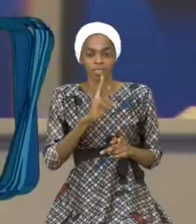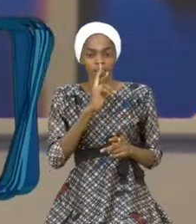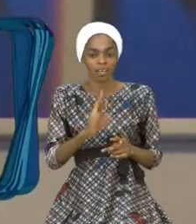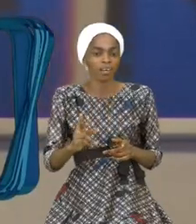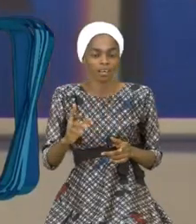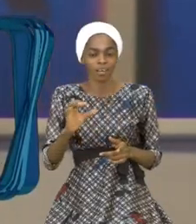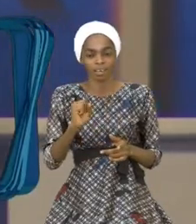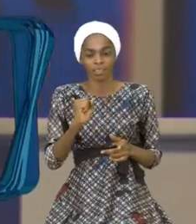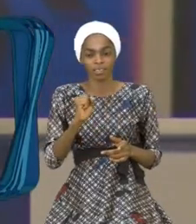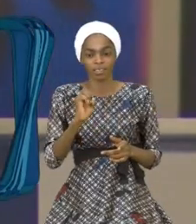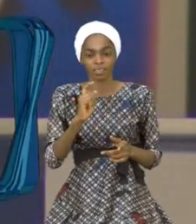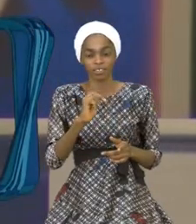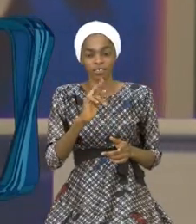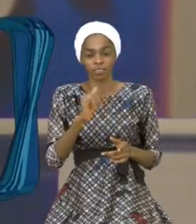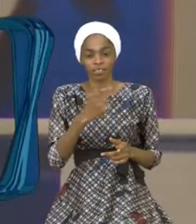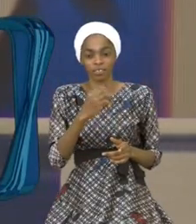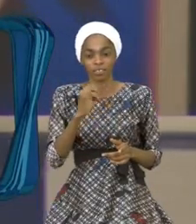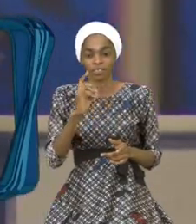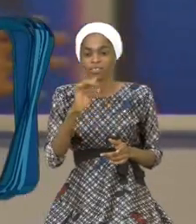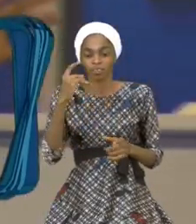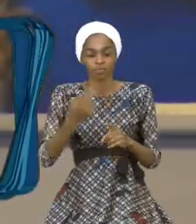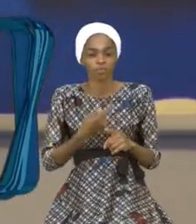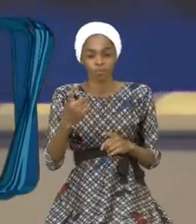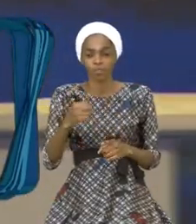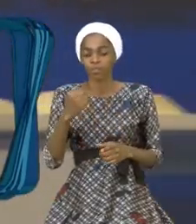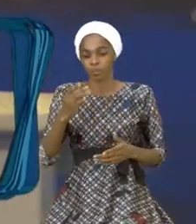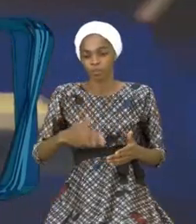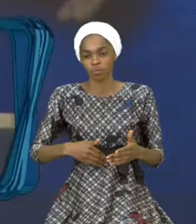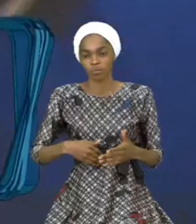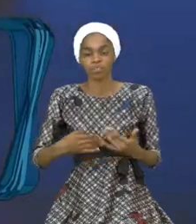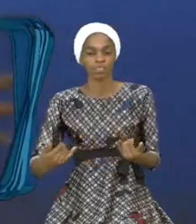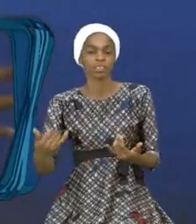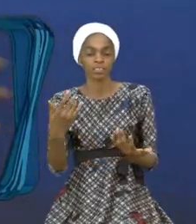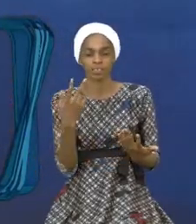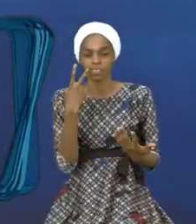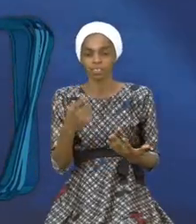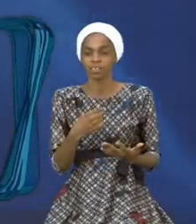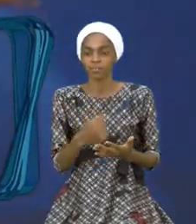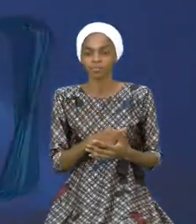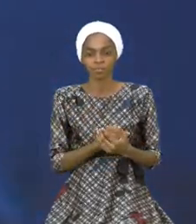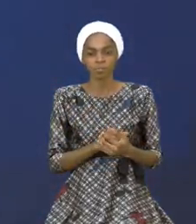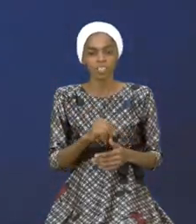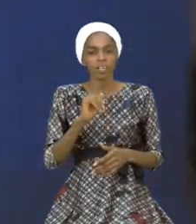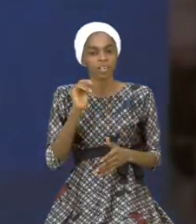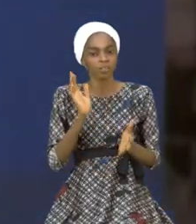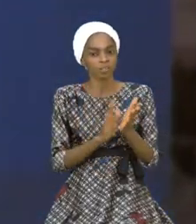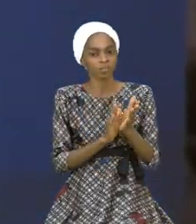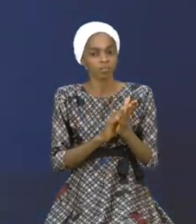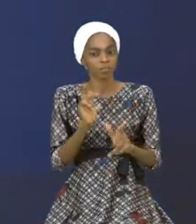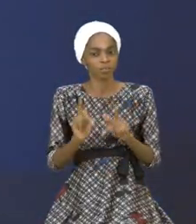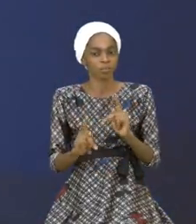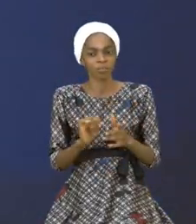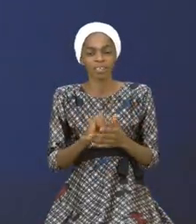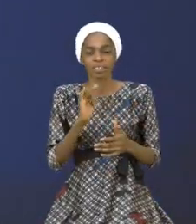psychologists, our scientists, our college people, our people that propound